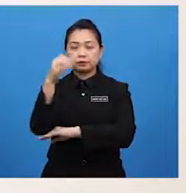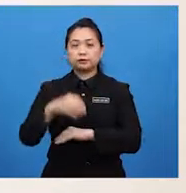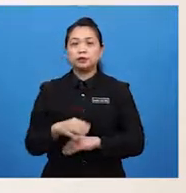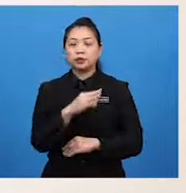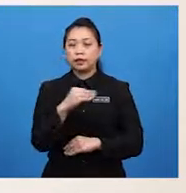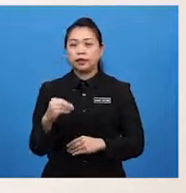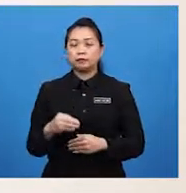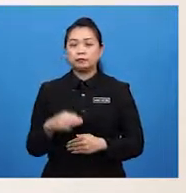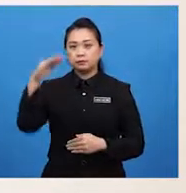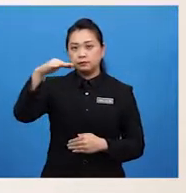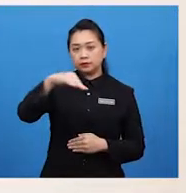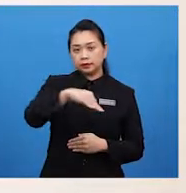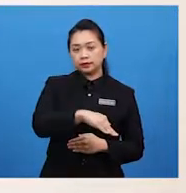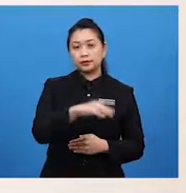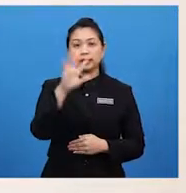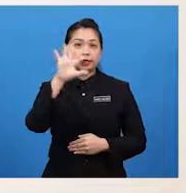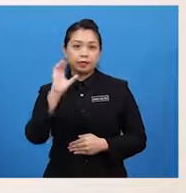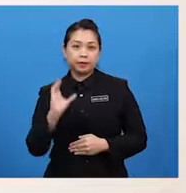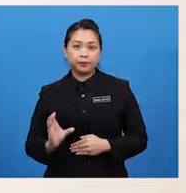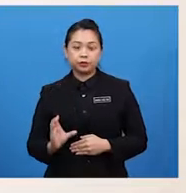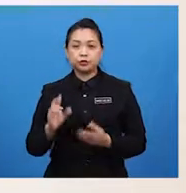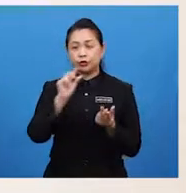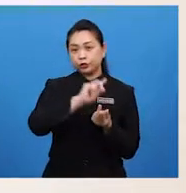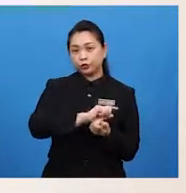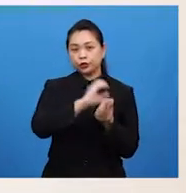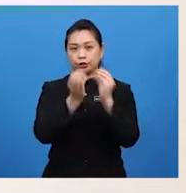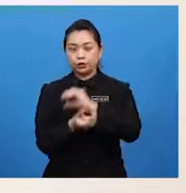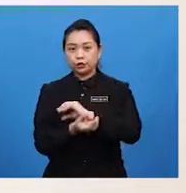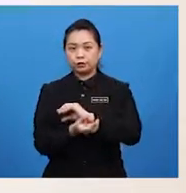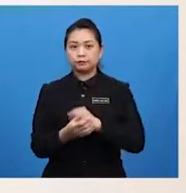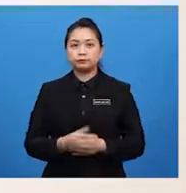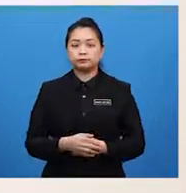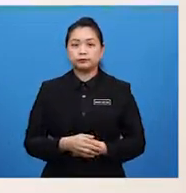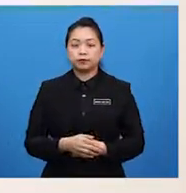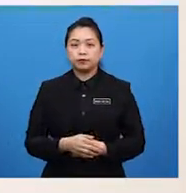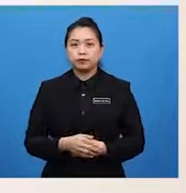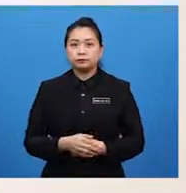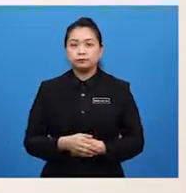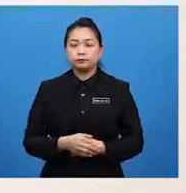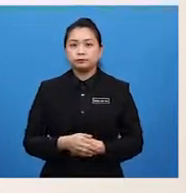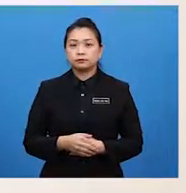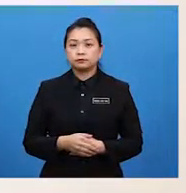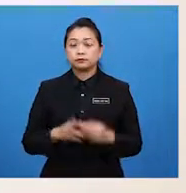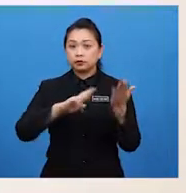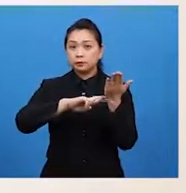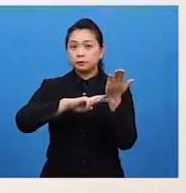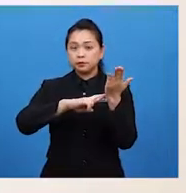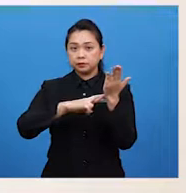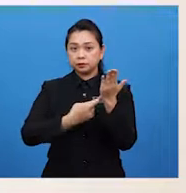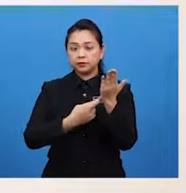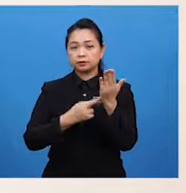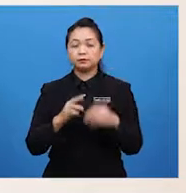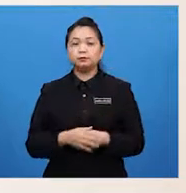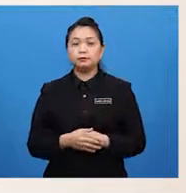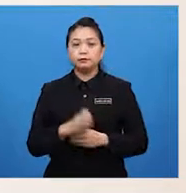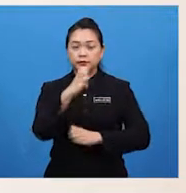accelerated climate change. Mass consumption of natural resources has dwindled the Earth's